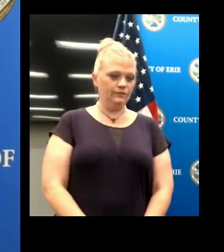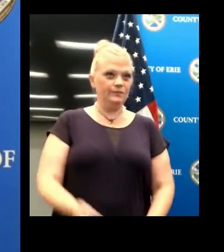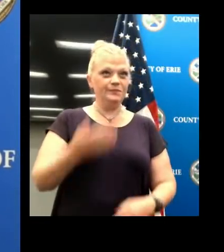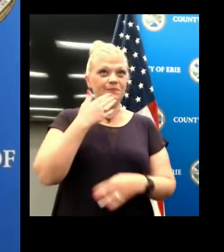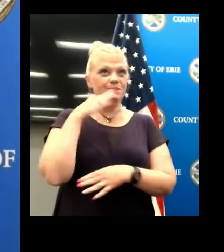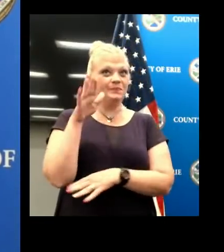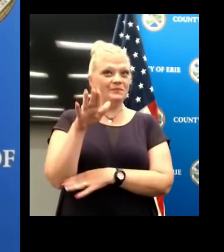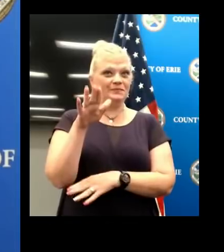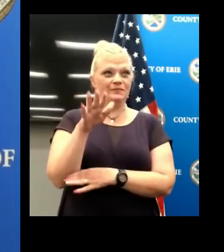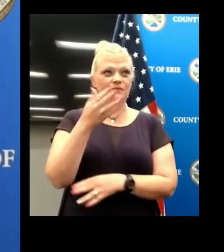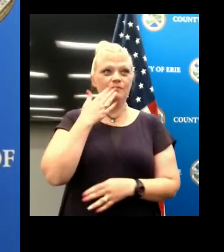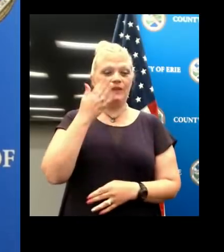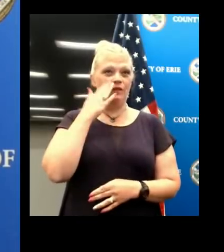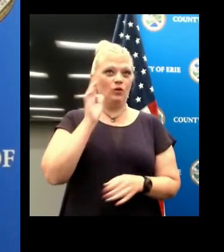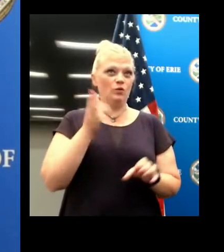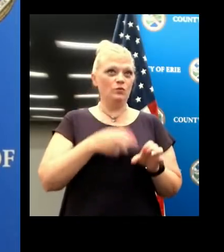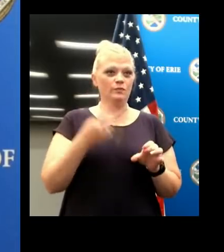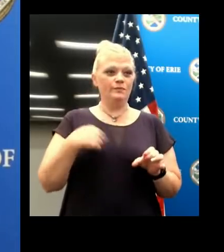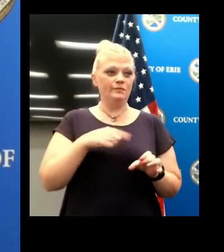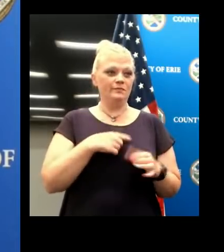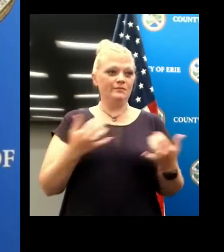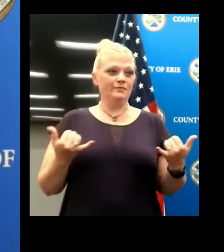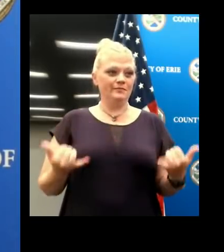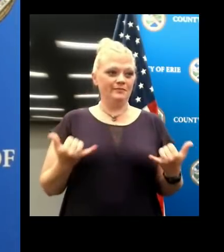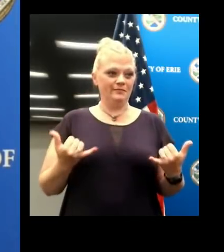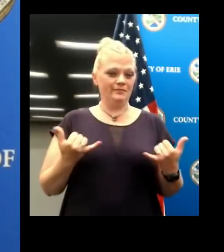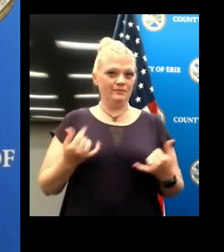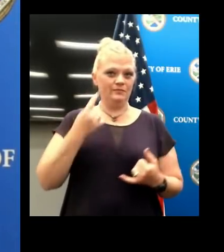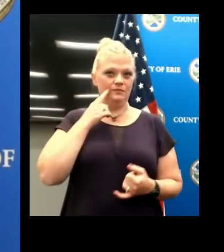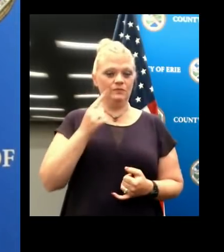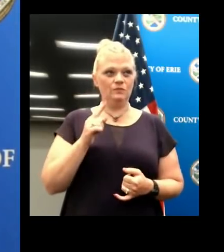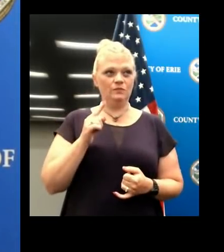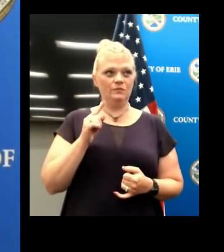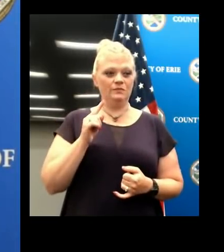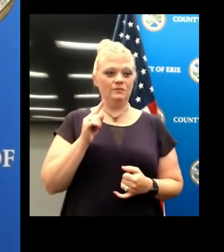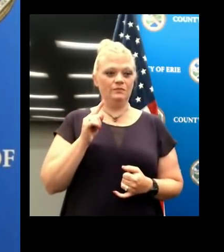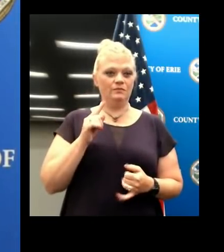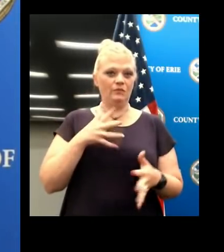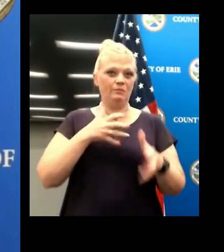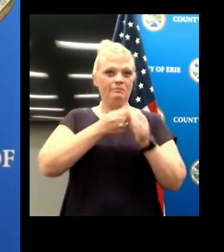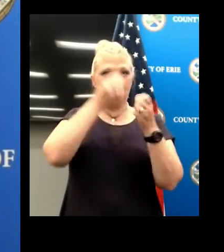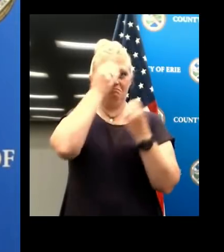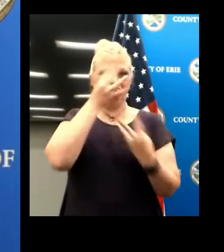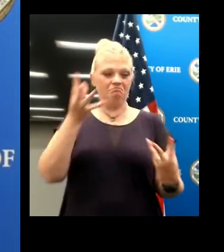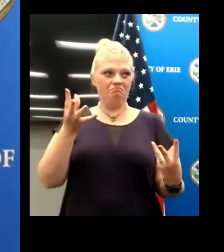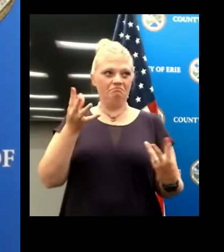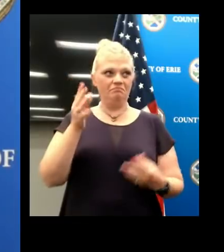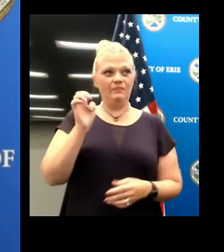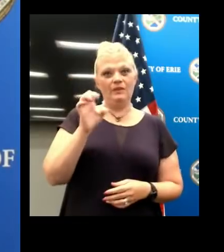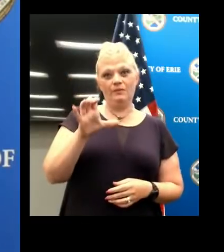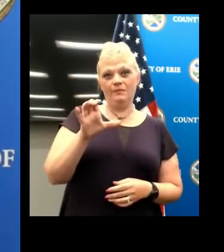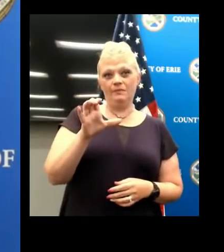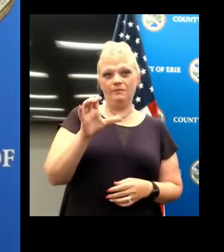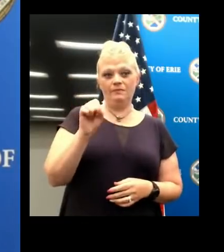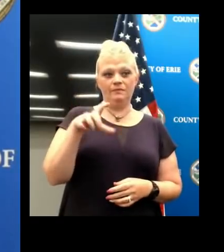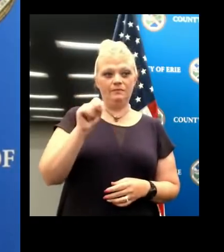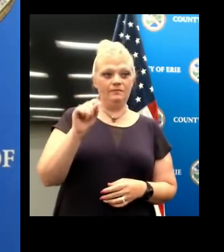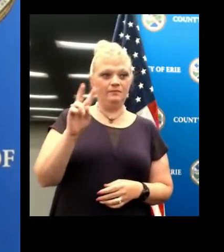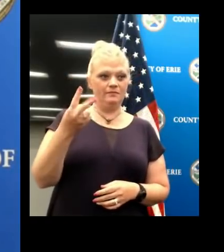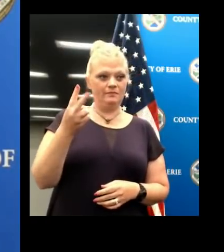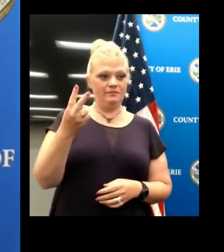Good afternoon. Thank you for joining us here today for our update from Erie County on September